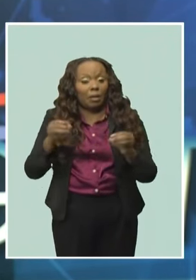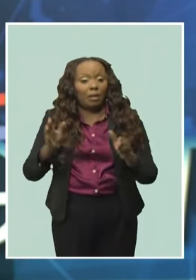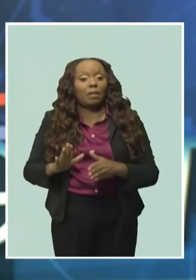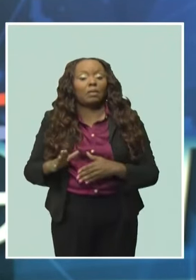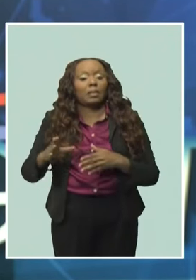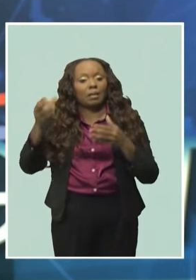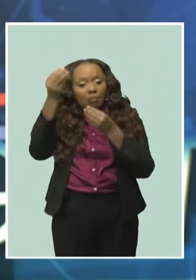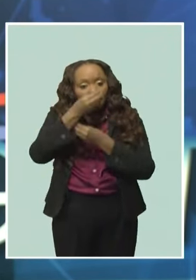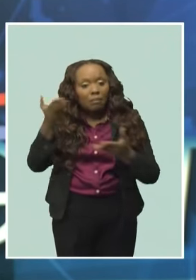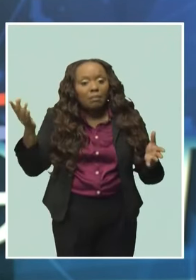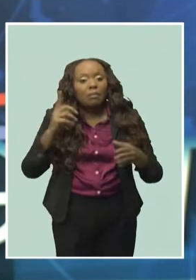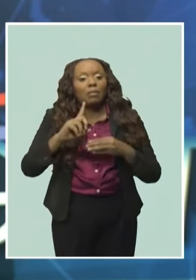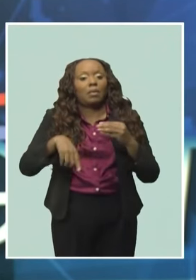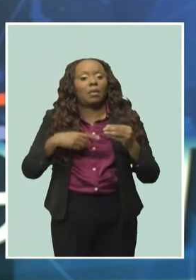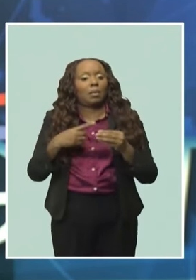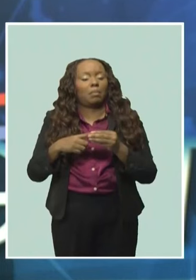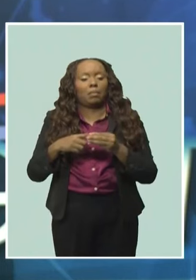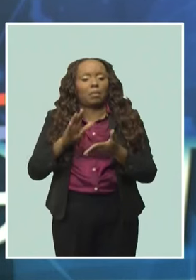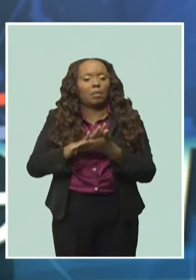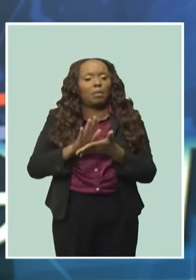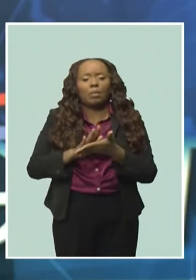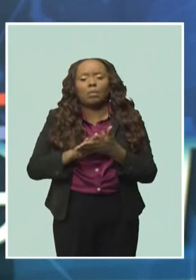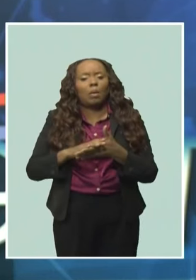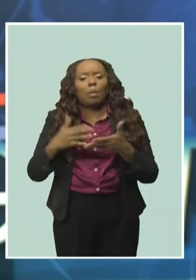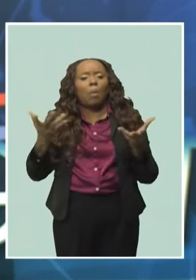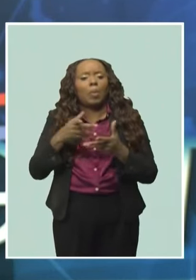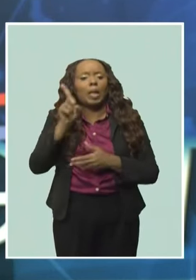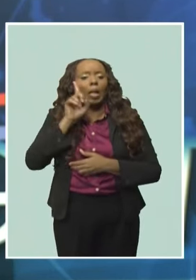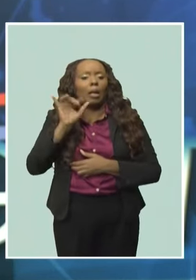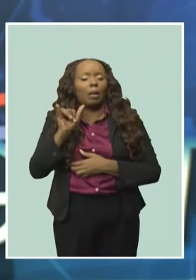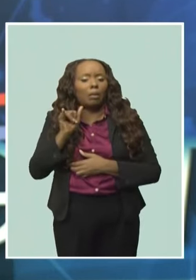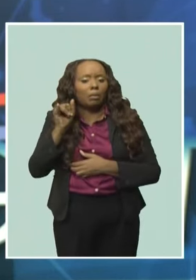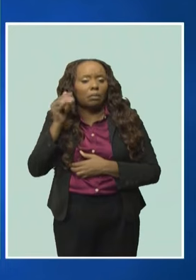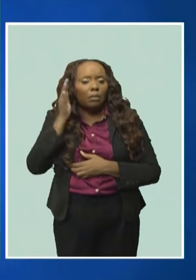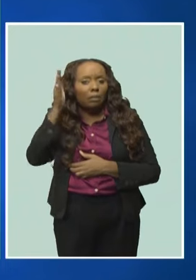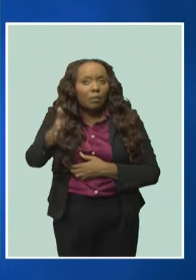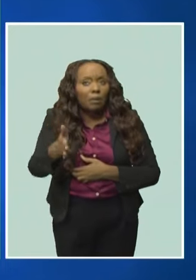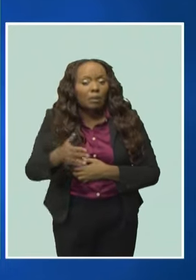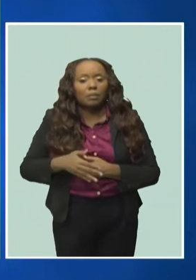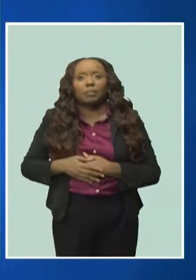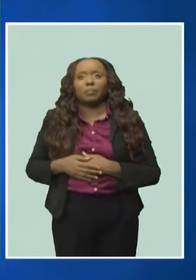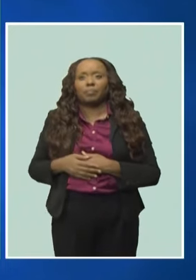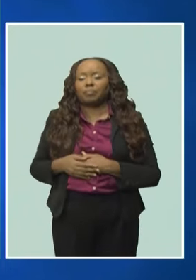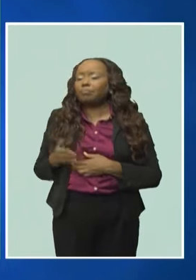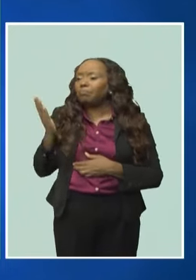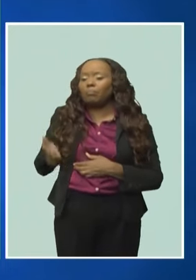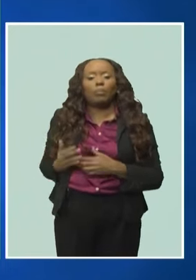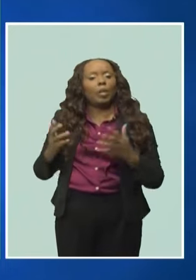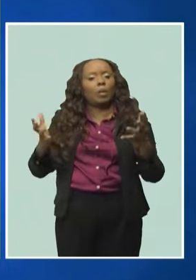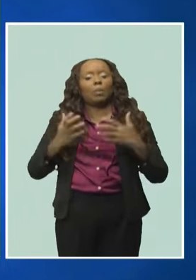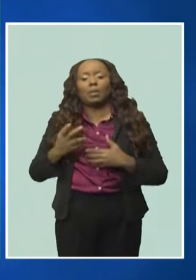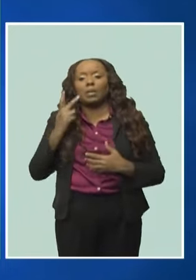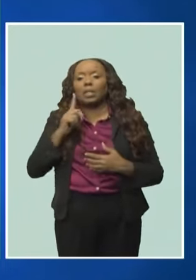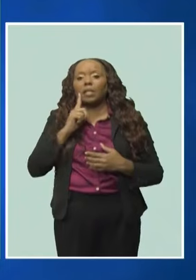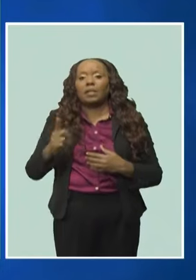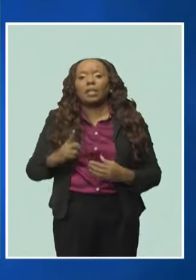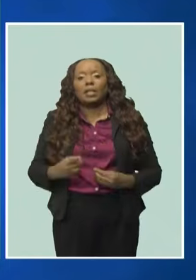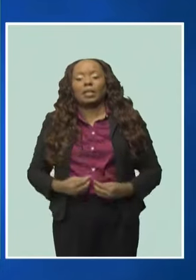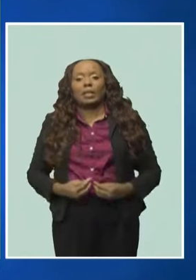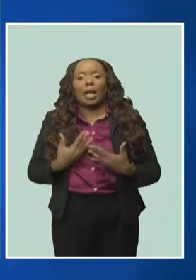view on what schools of the future should encompass. We wish to see vibrant murals,